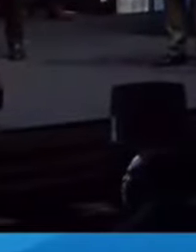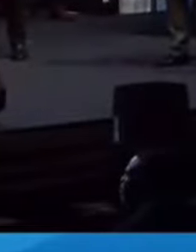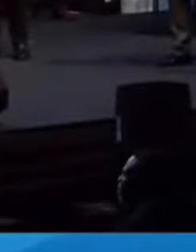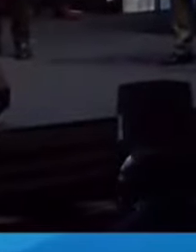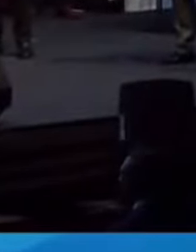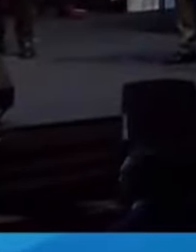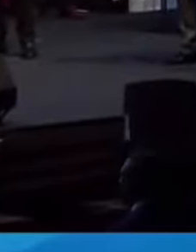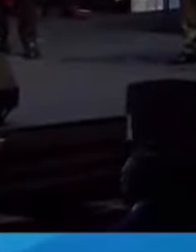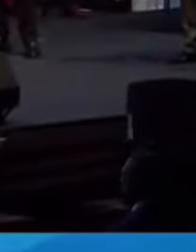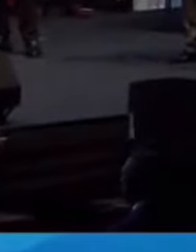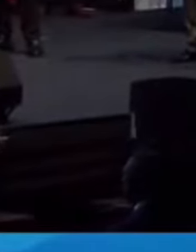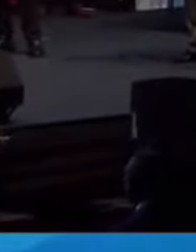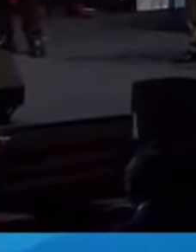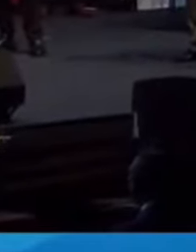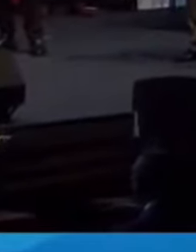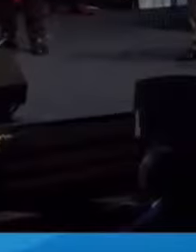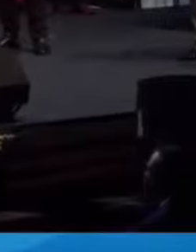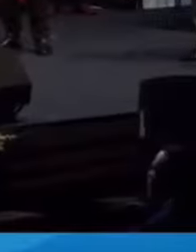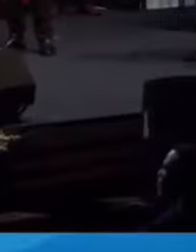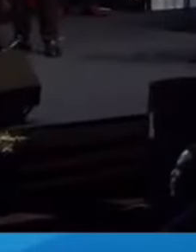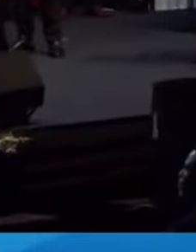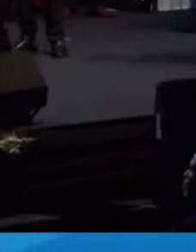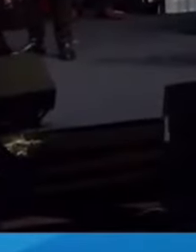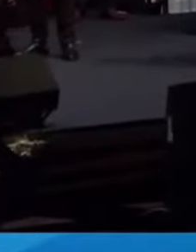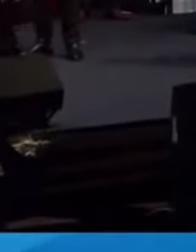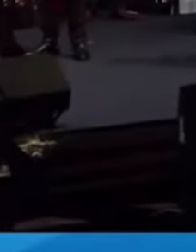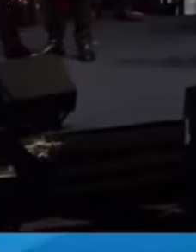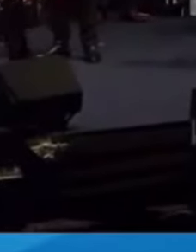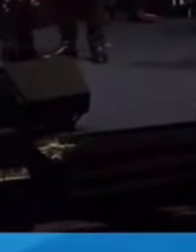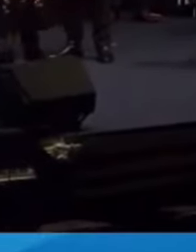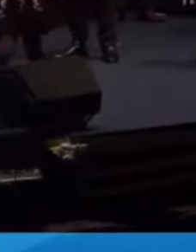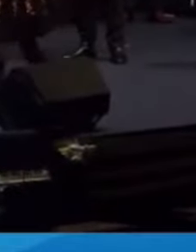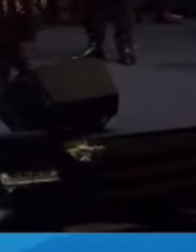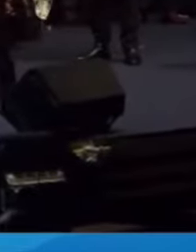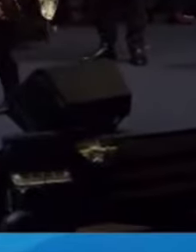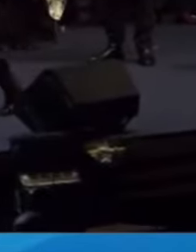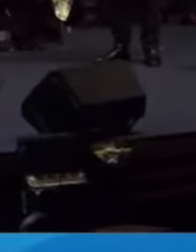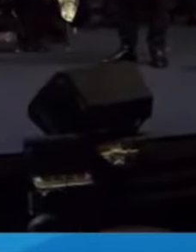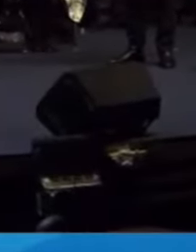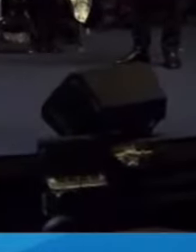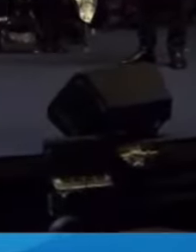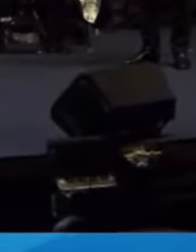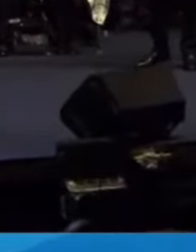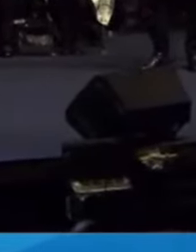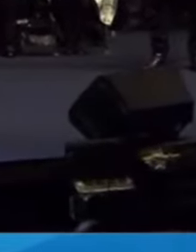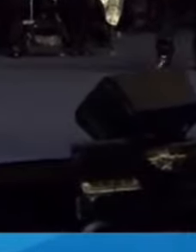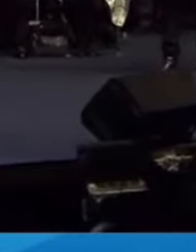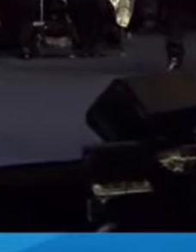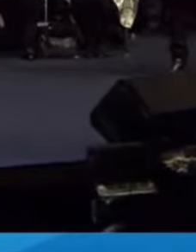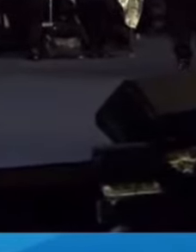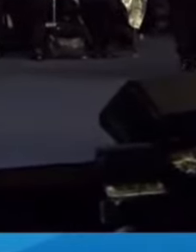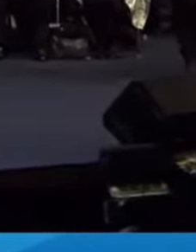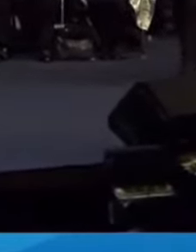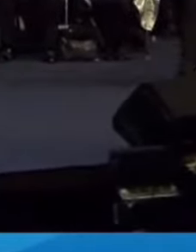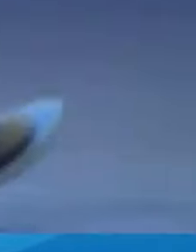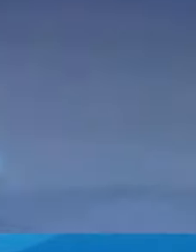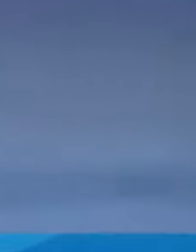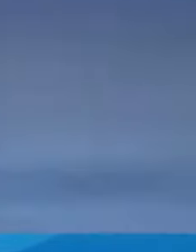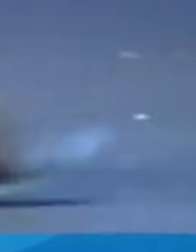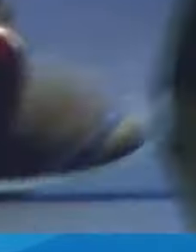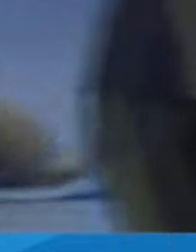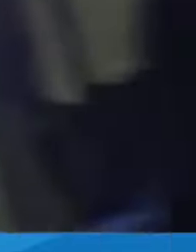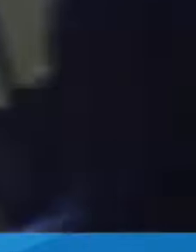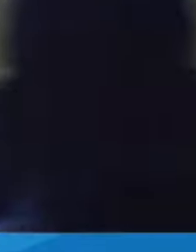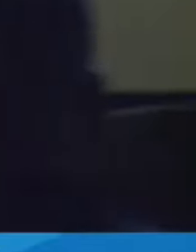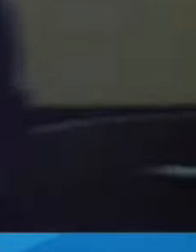wow wait the doctor said the do come here come here mama help help that girl the